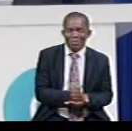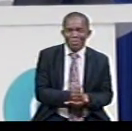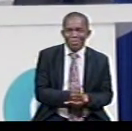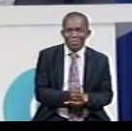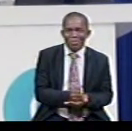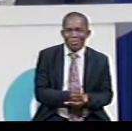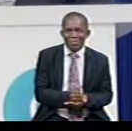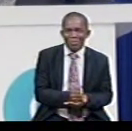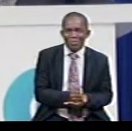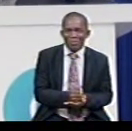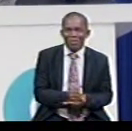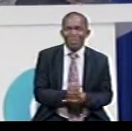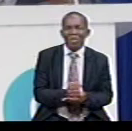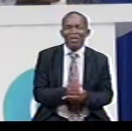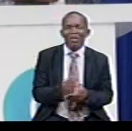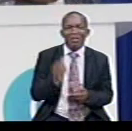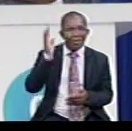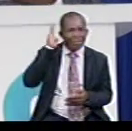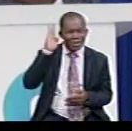Shall we sit down?